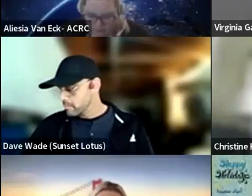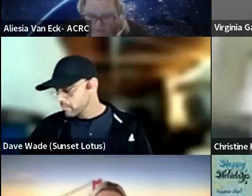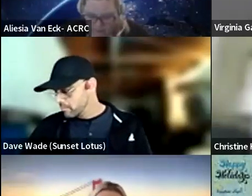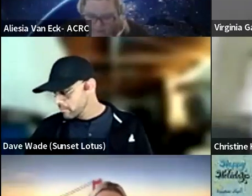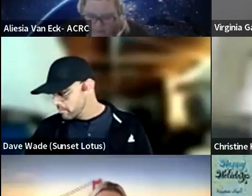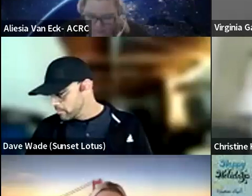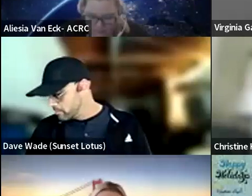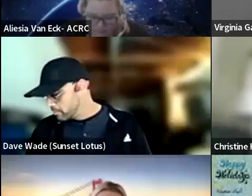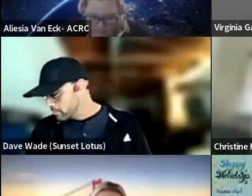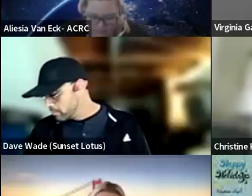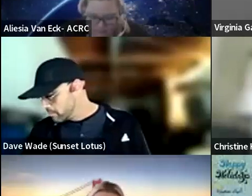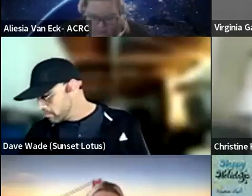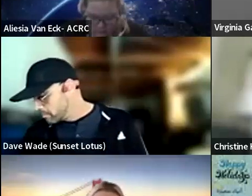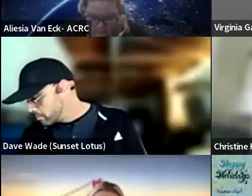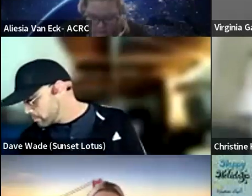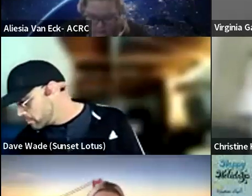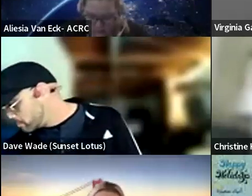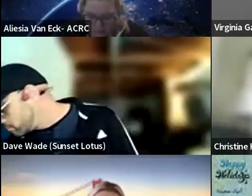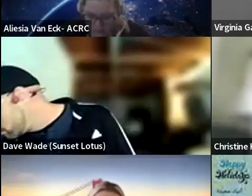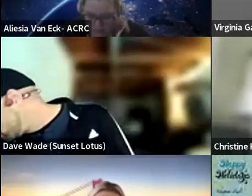our next round of